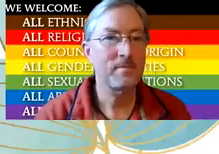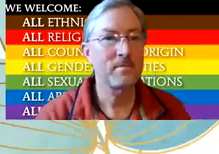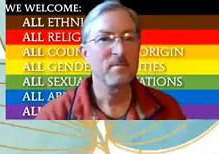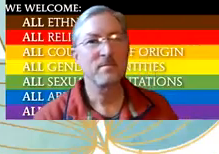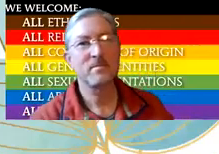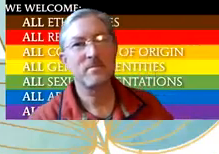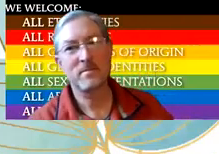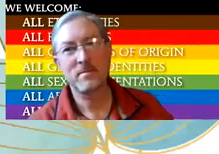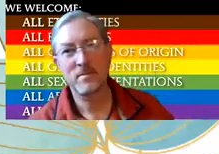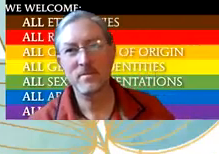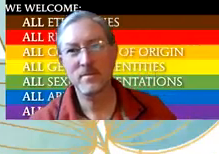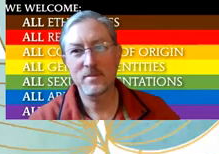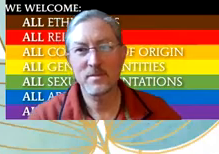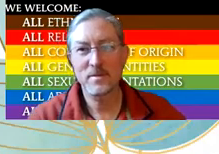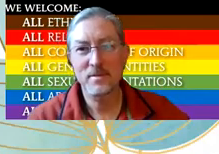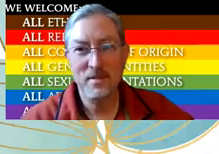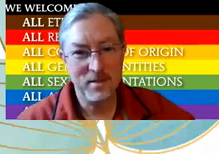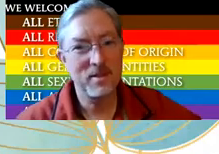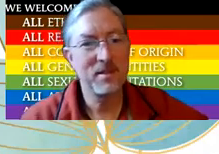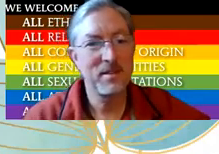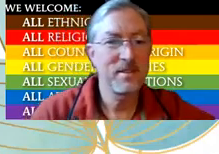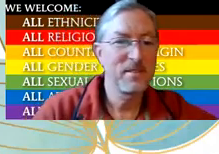Yeah. Thank you.